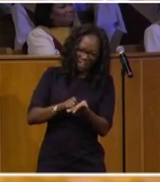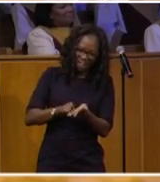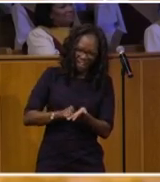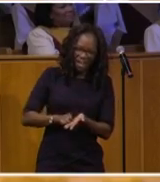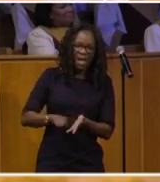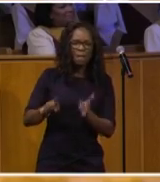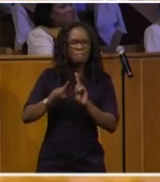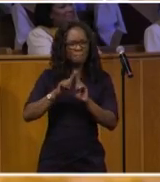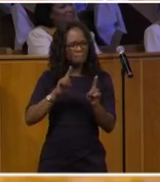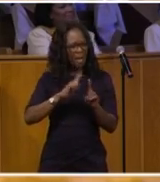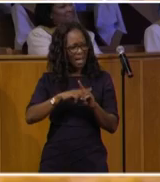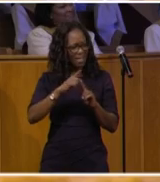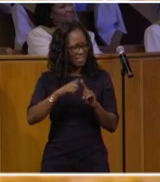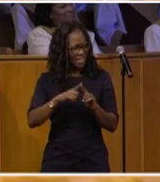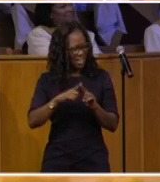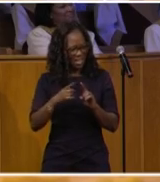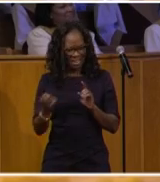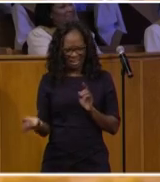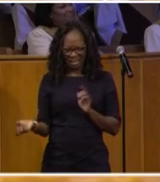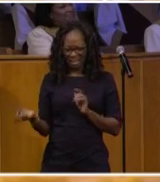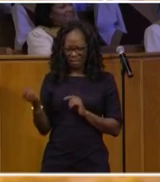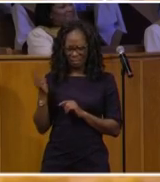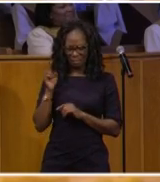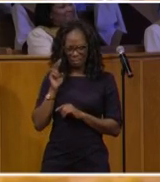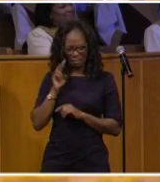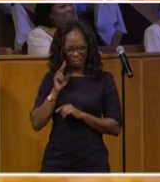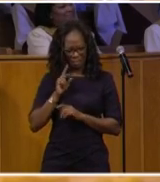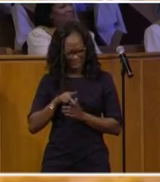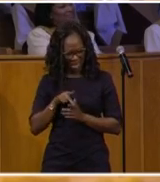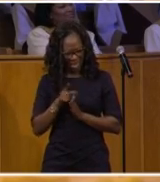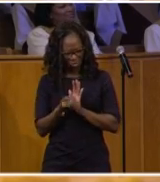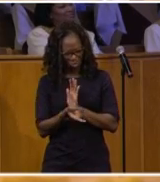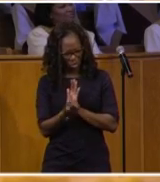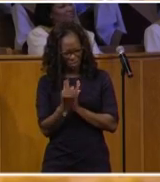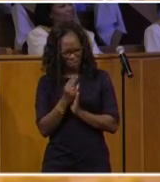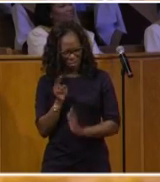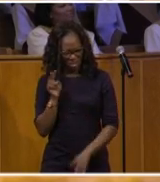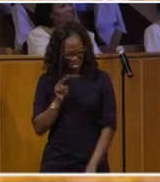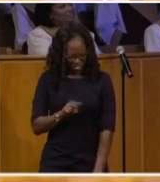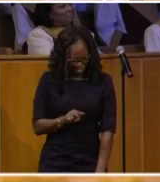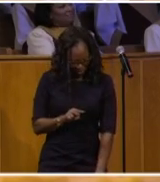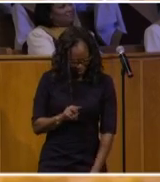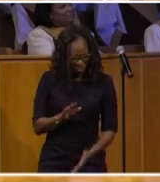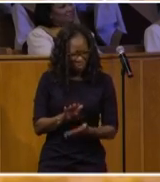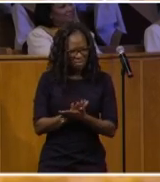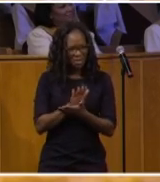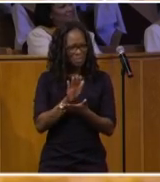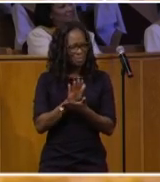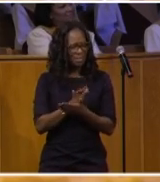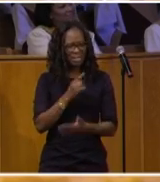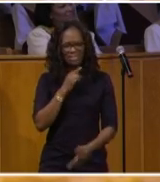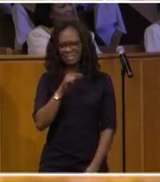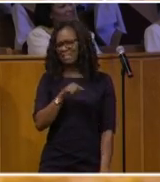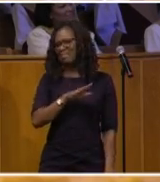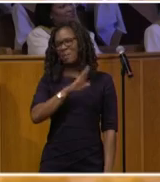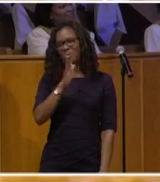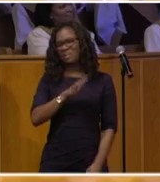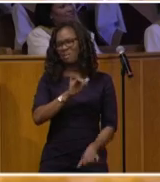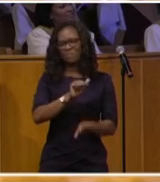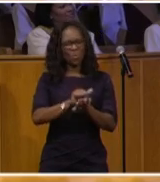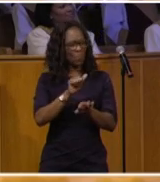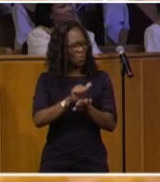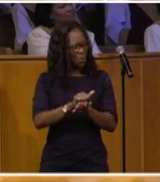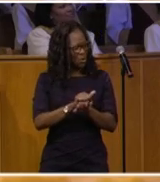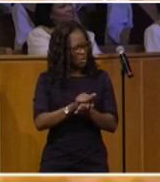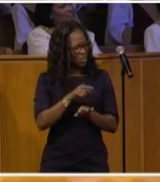But then when I came back to review my thoughts, I said, this will never work. We'll be